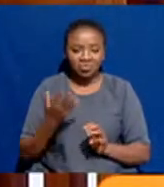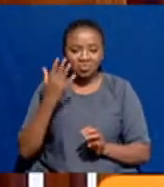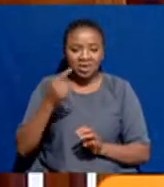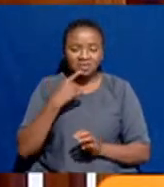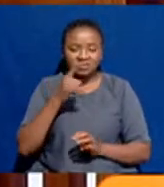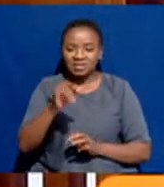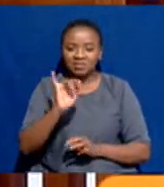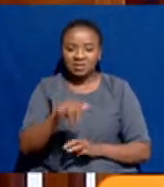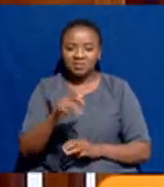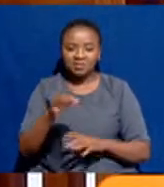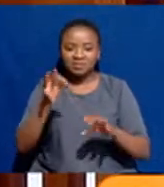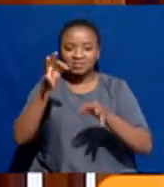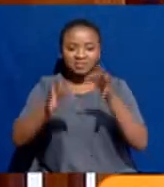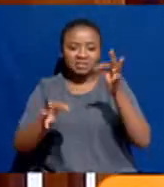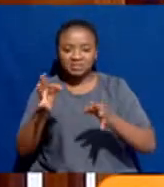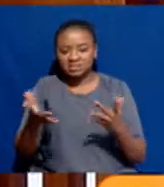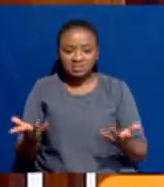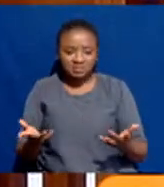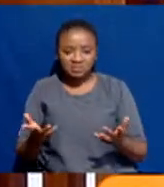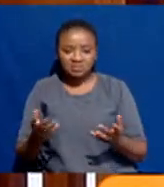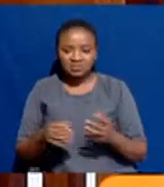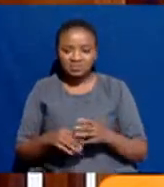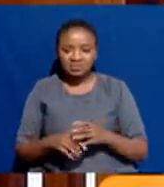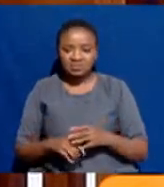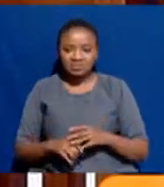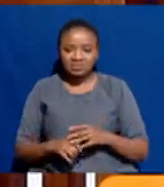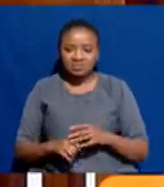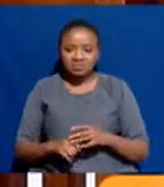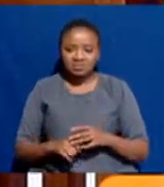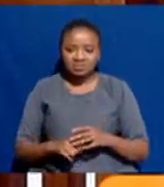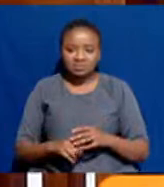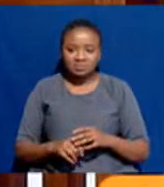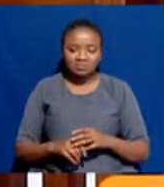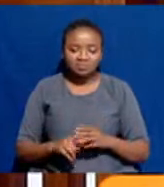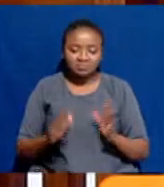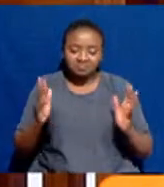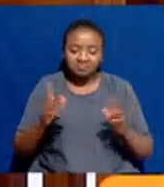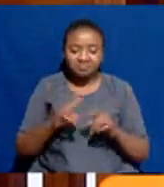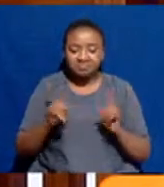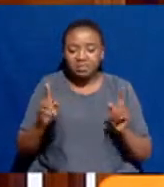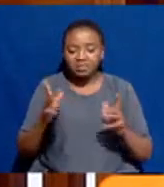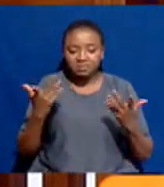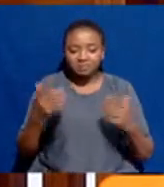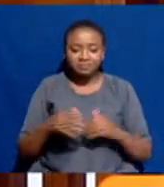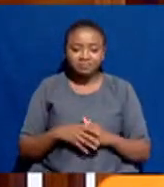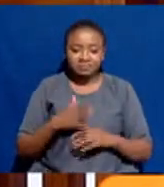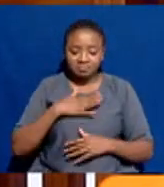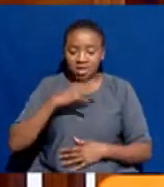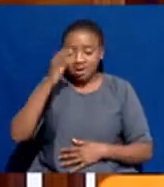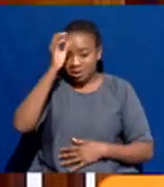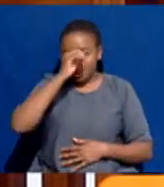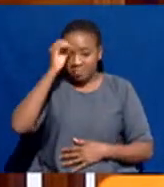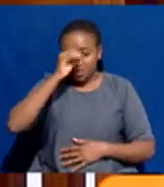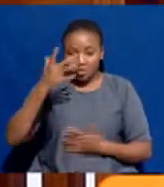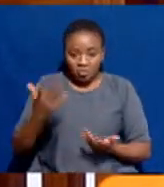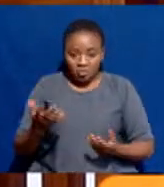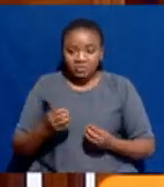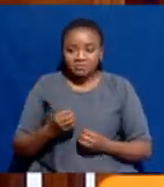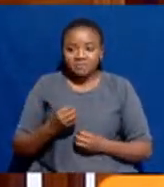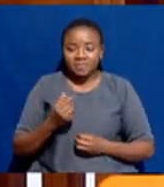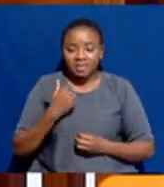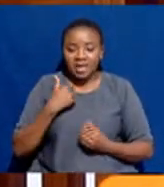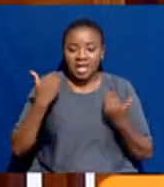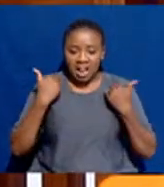then? Okay? It was, you know. Yeah. Yeah, but my view is that I love